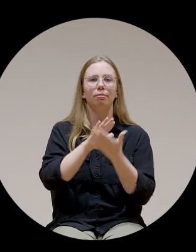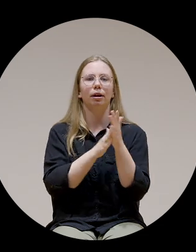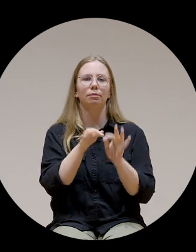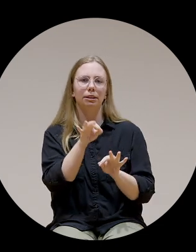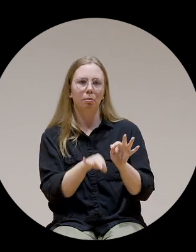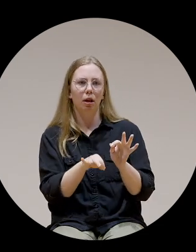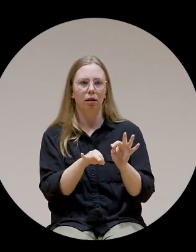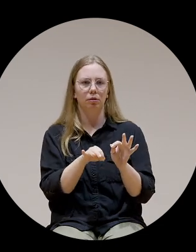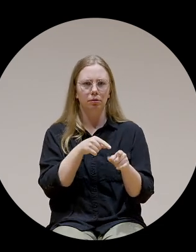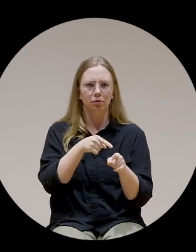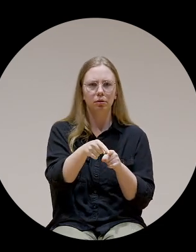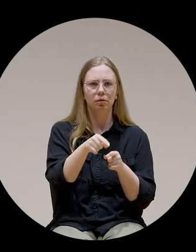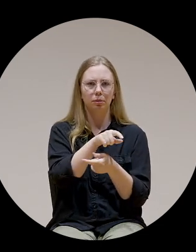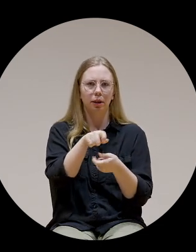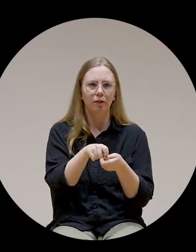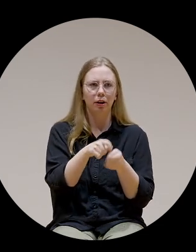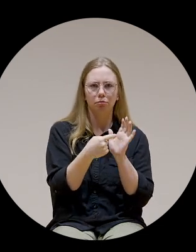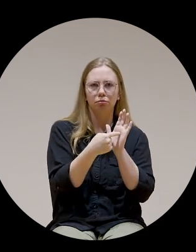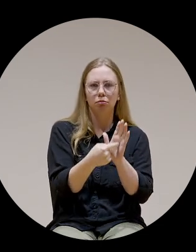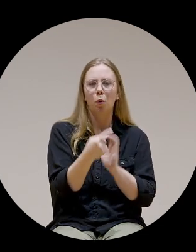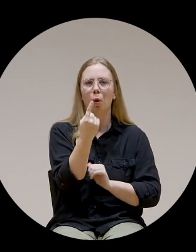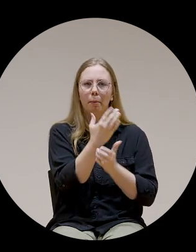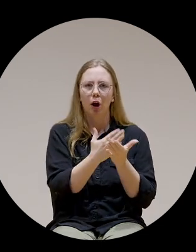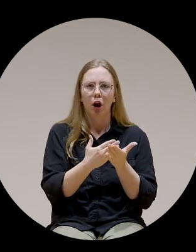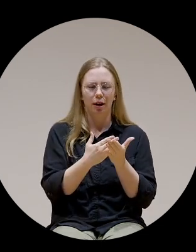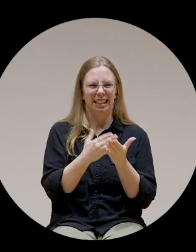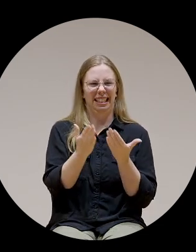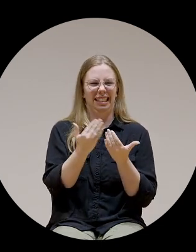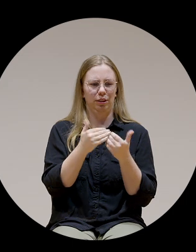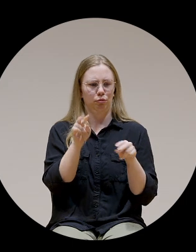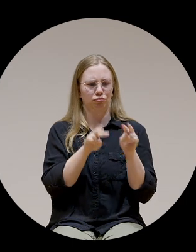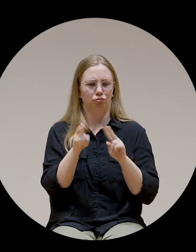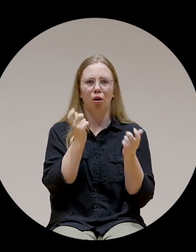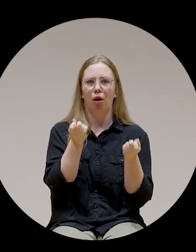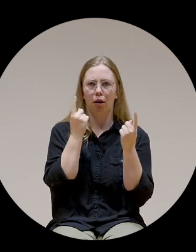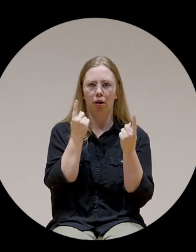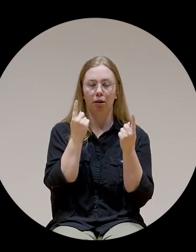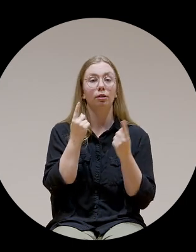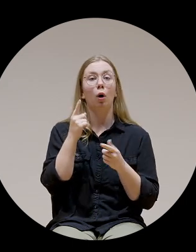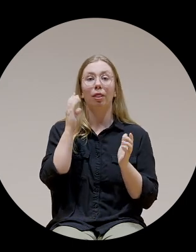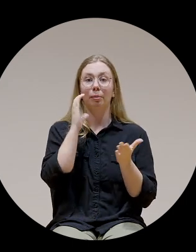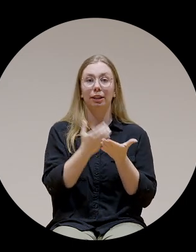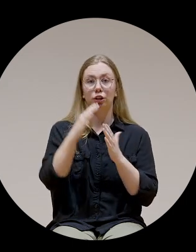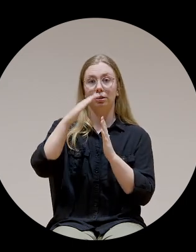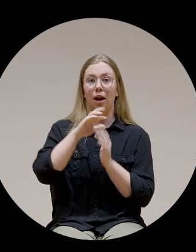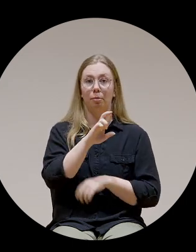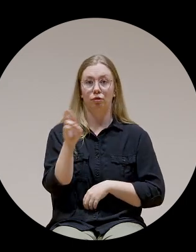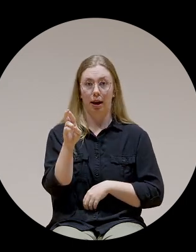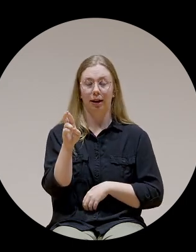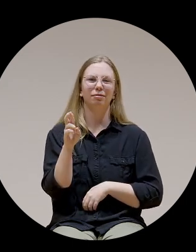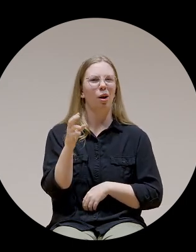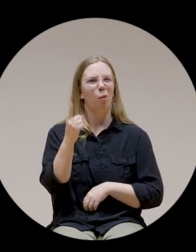or much more easy to digest forms, right? So on the top right there is one of the